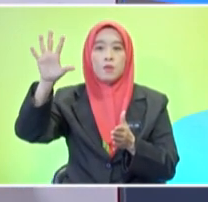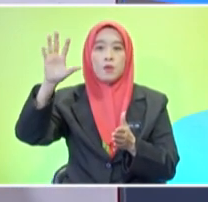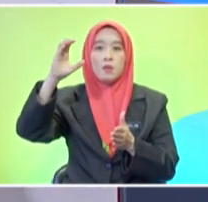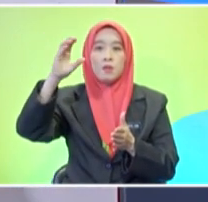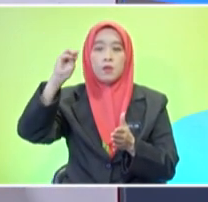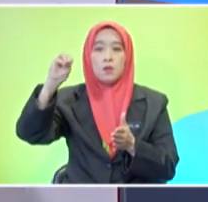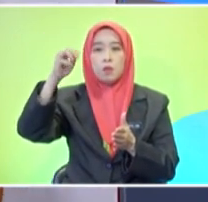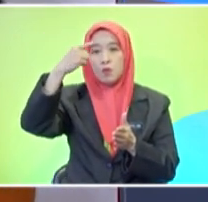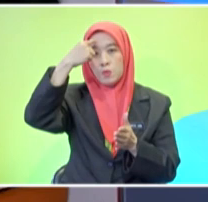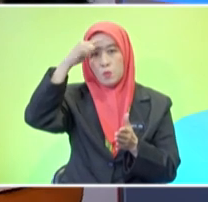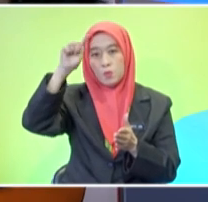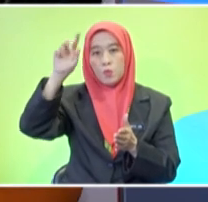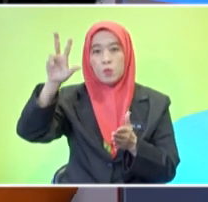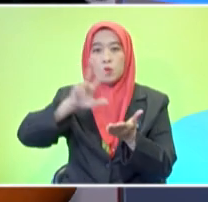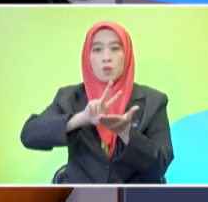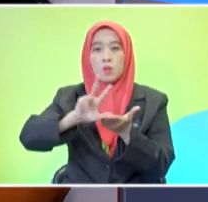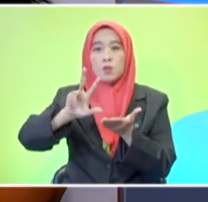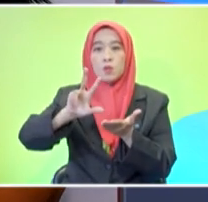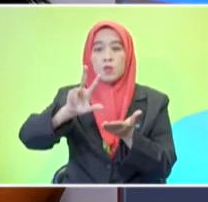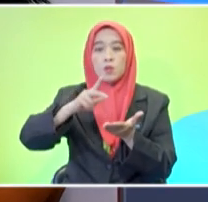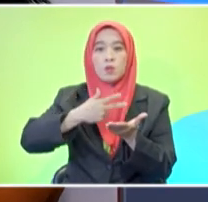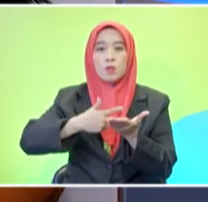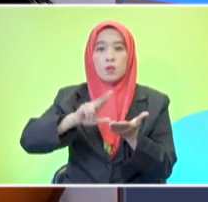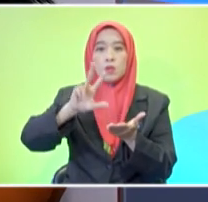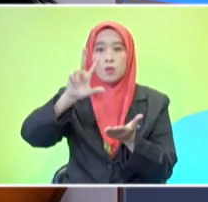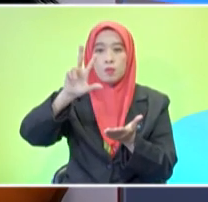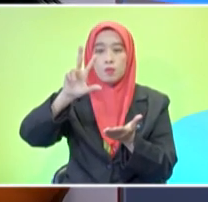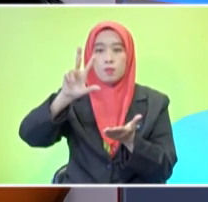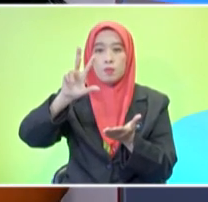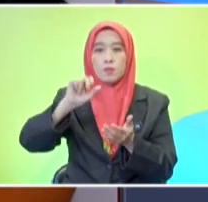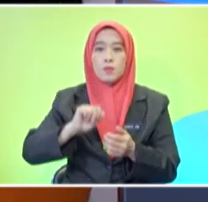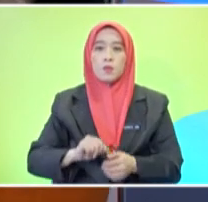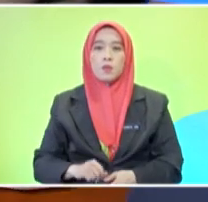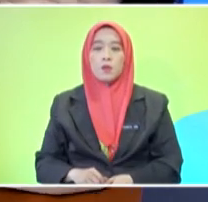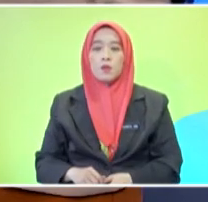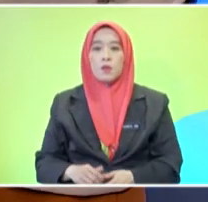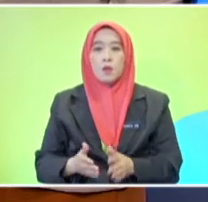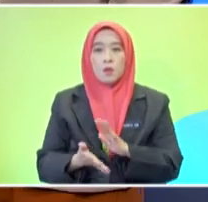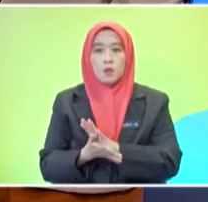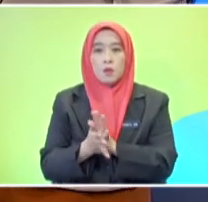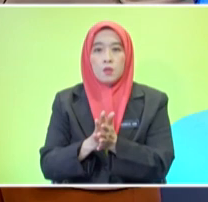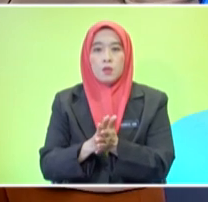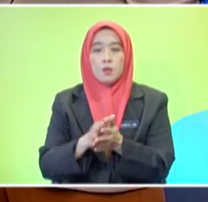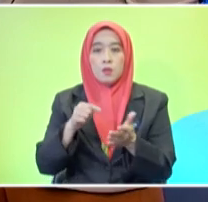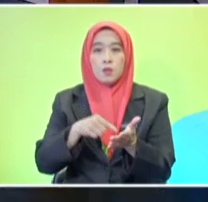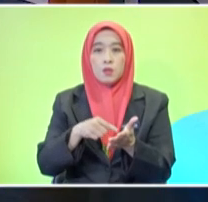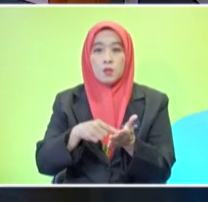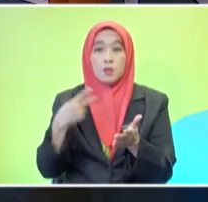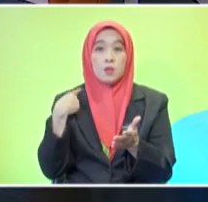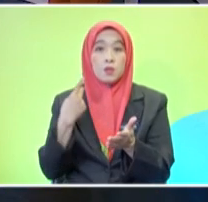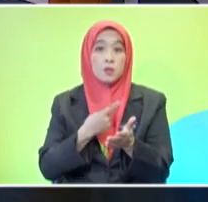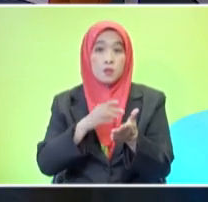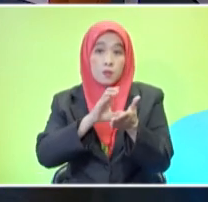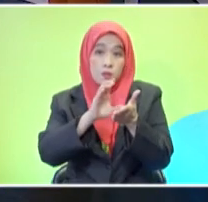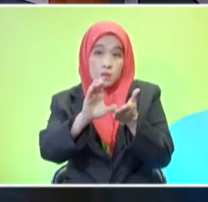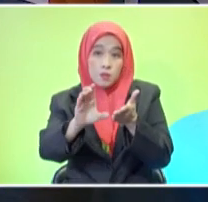third week. 25 cm for the third week. All right, Mr. Q. So from this bar chart, it is